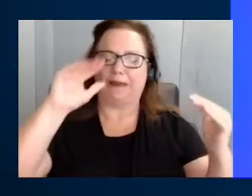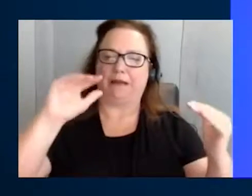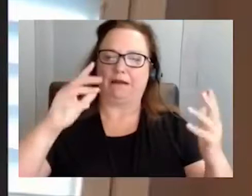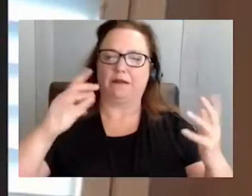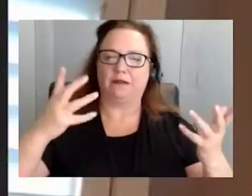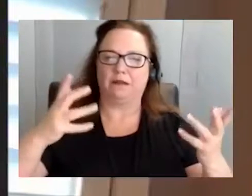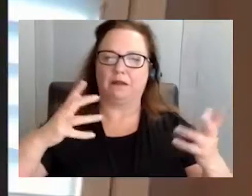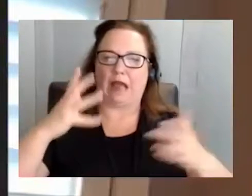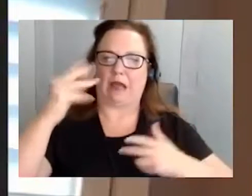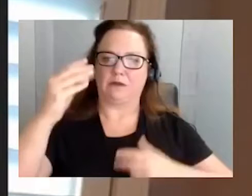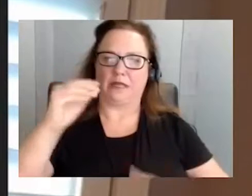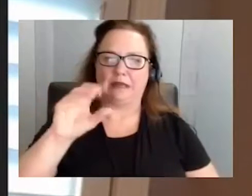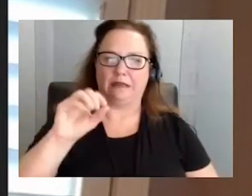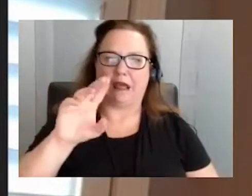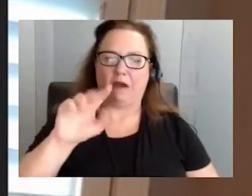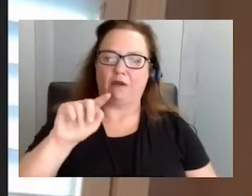outfield?